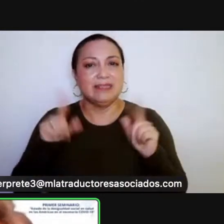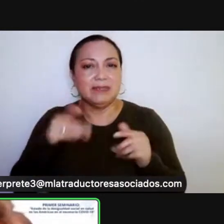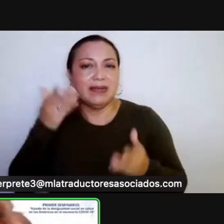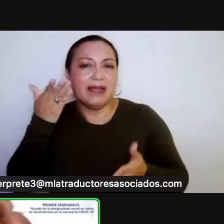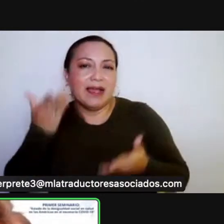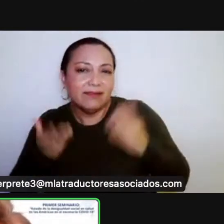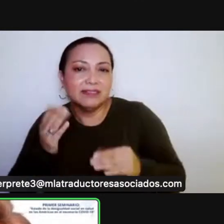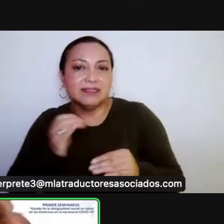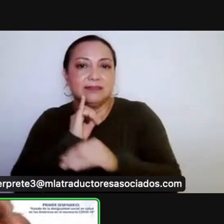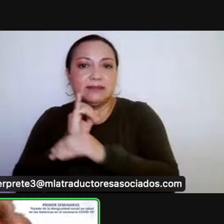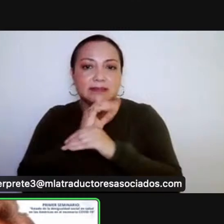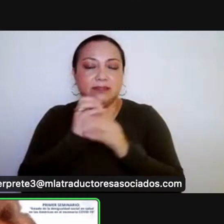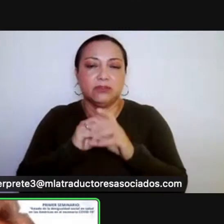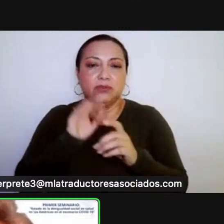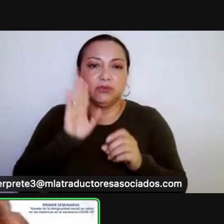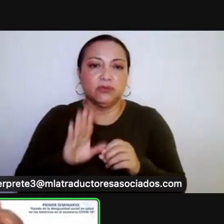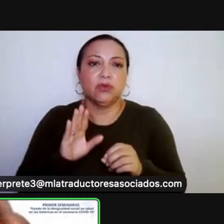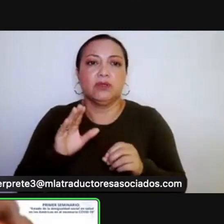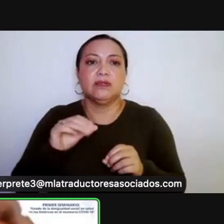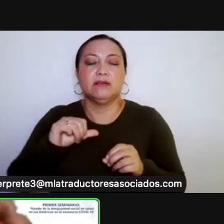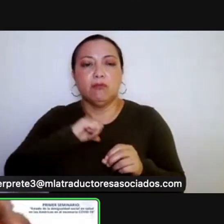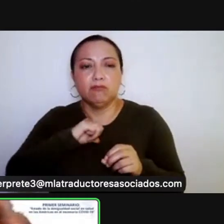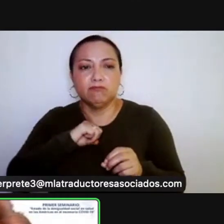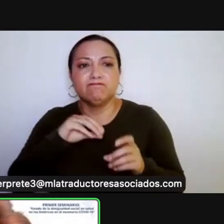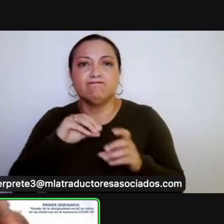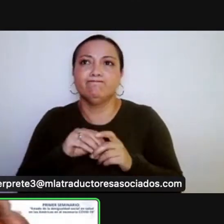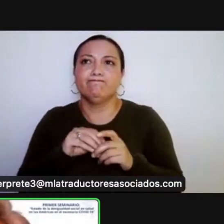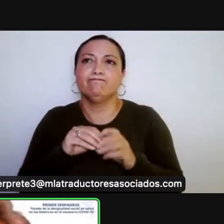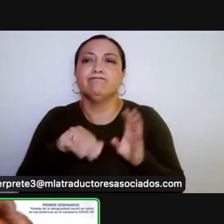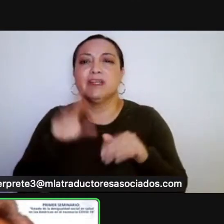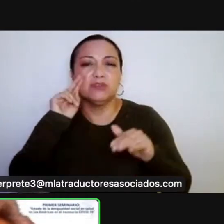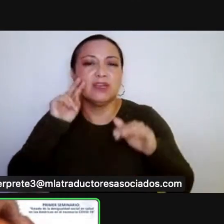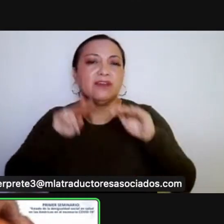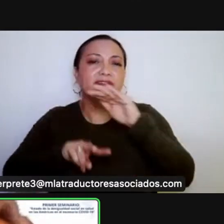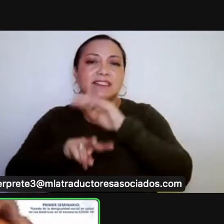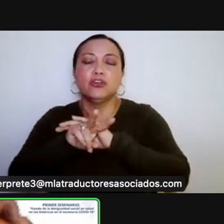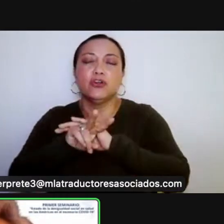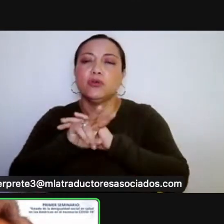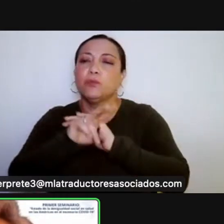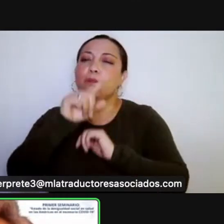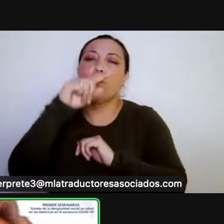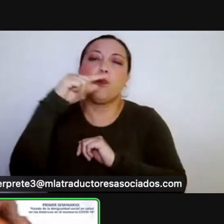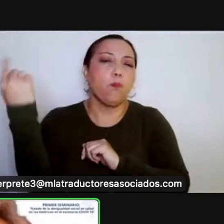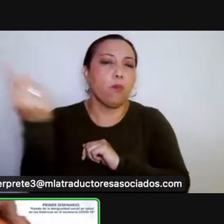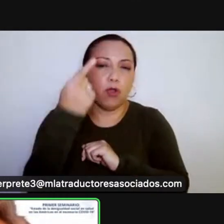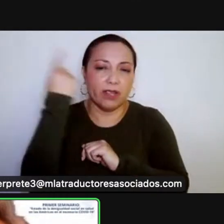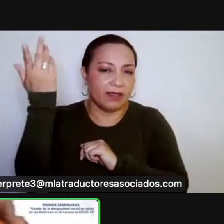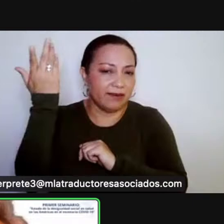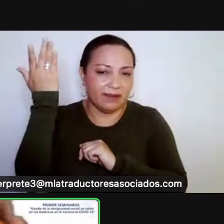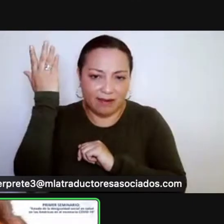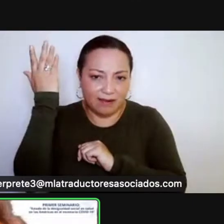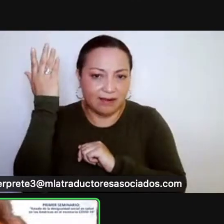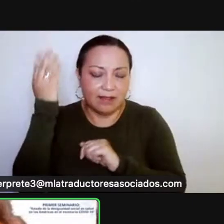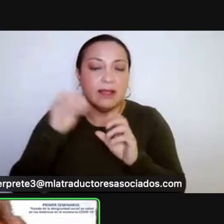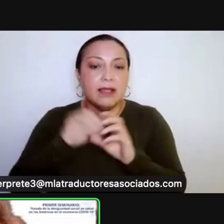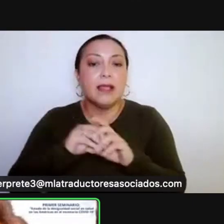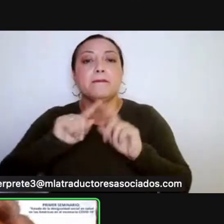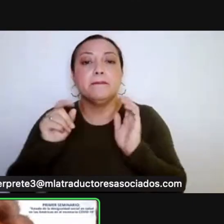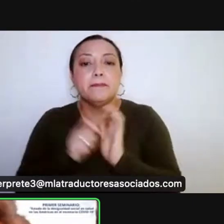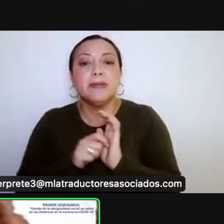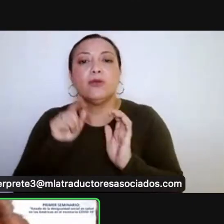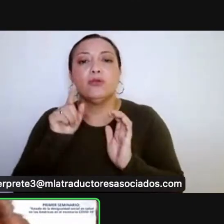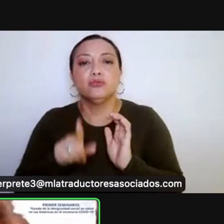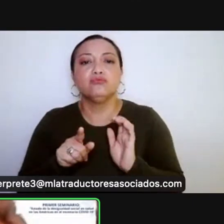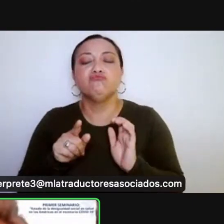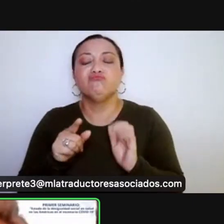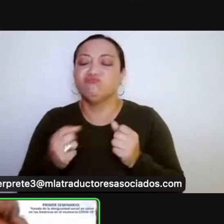and sometimes the institutions have a wider or too general vision,